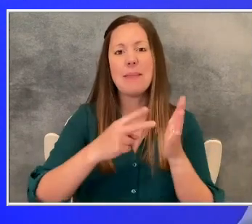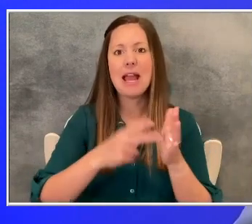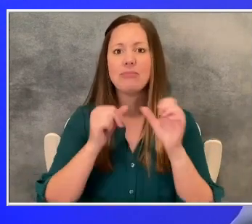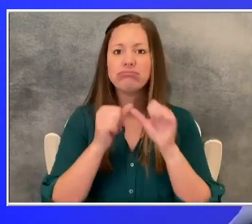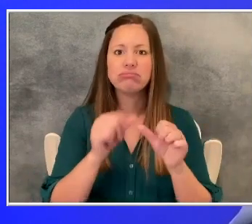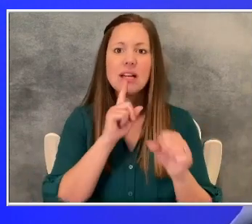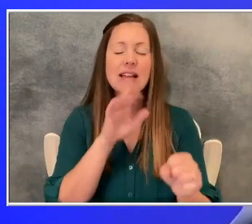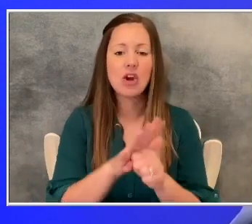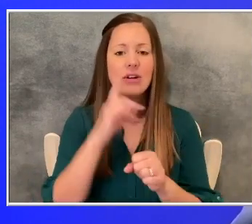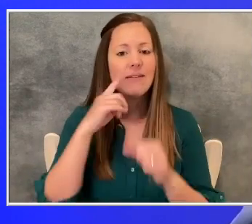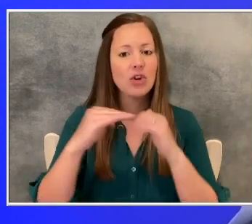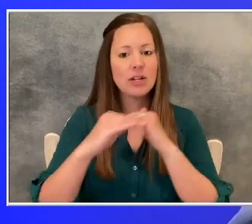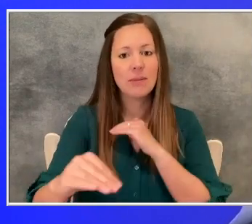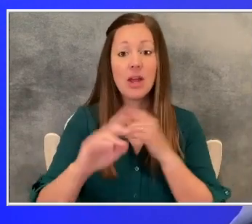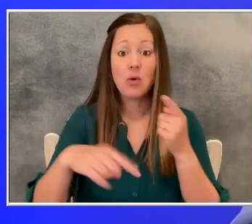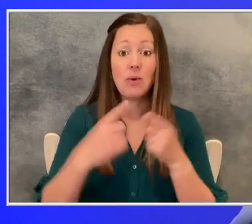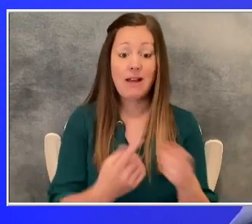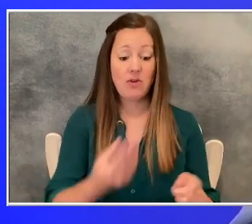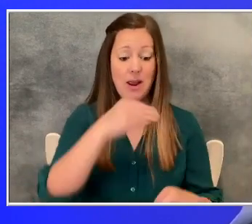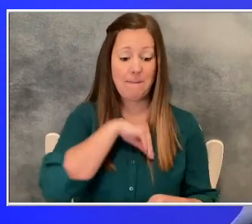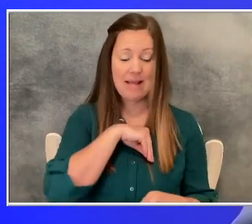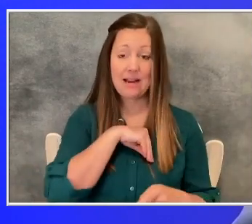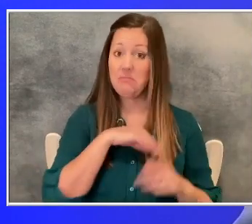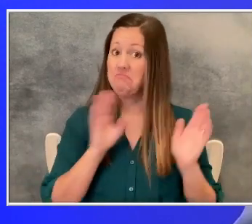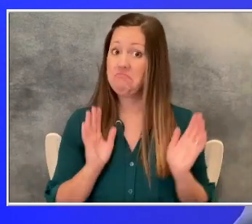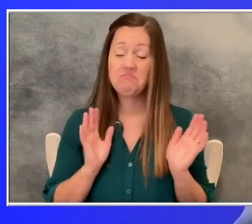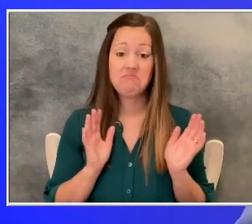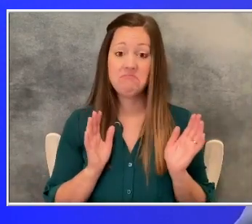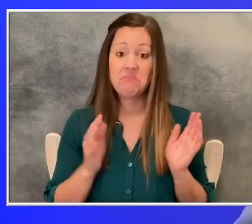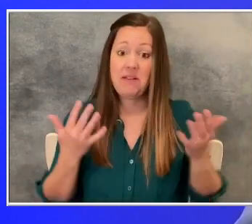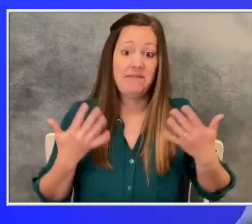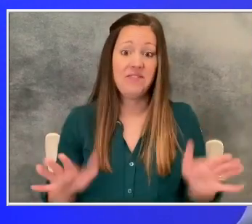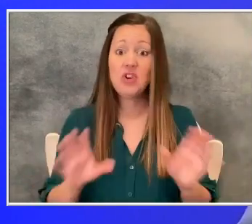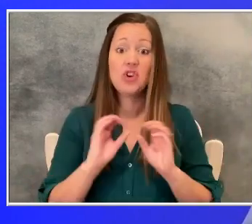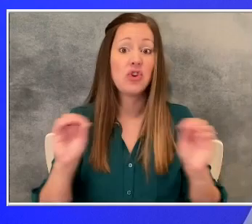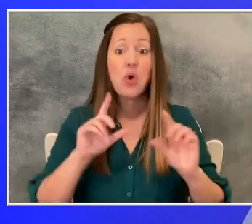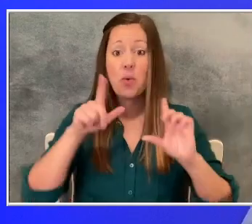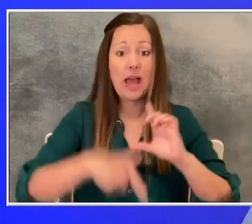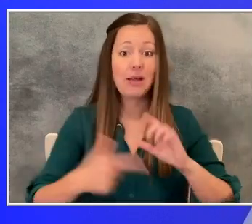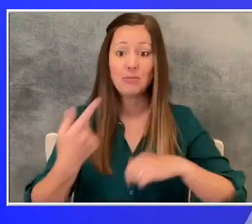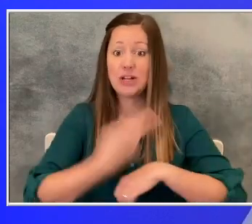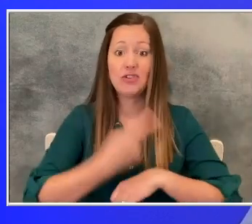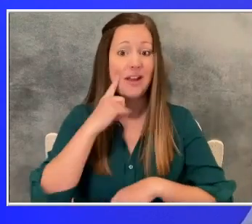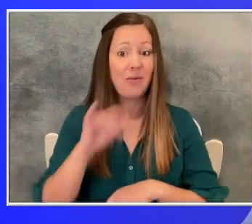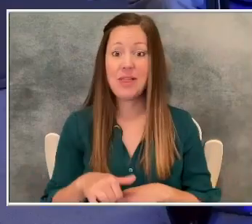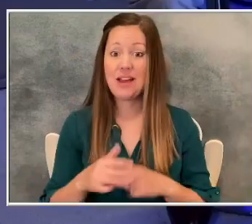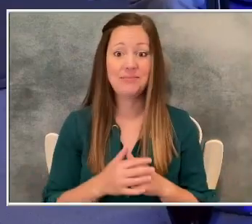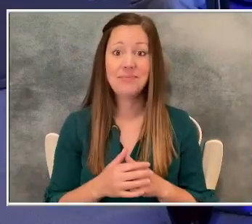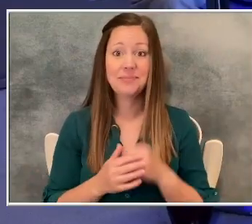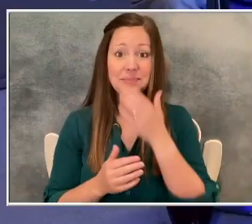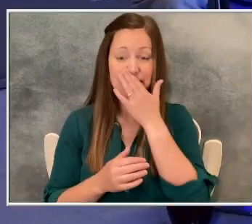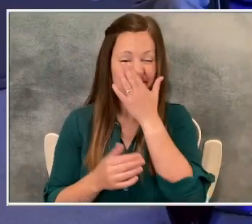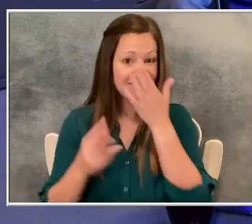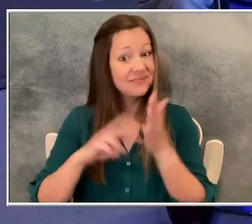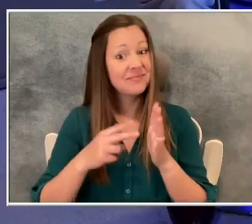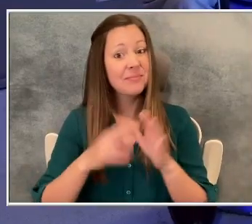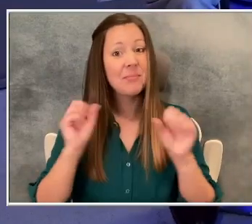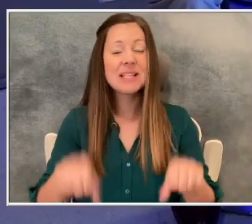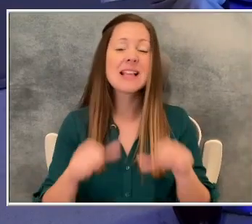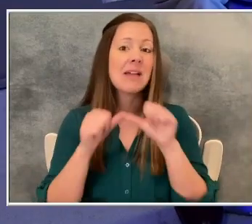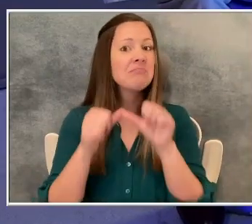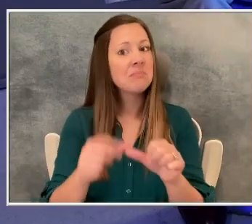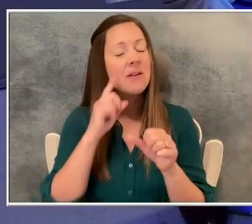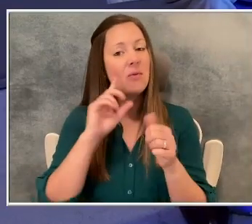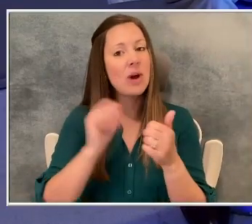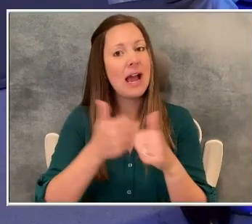it's implanted. There's no expiration date on the graft. So the graft can last for how long? I mean, these Gore-Tex things,